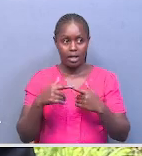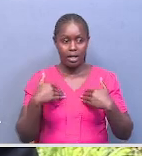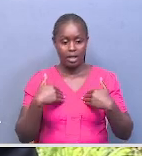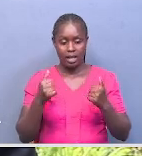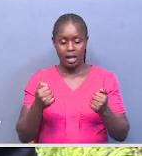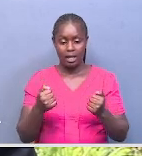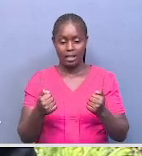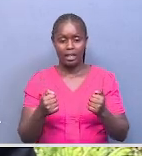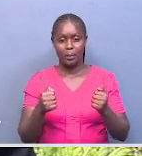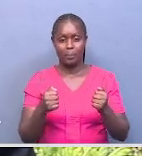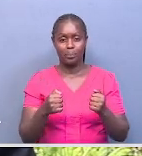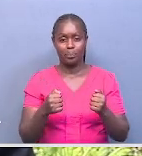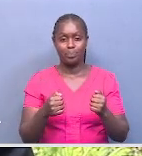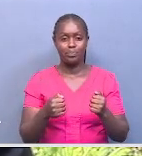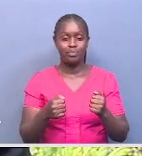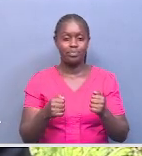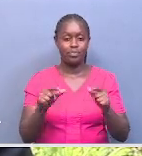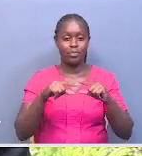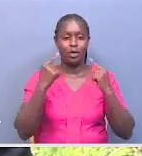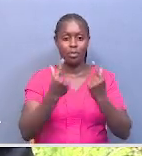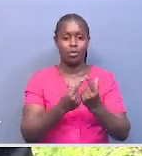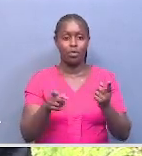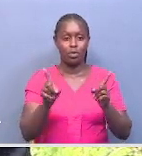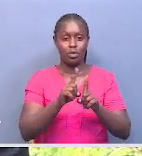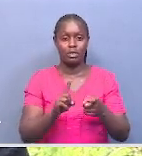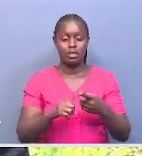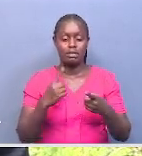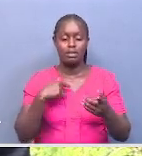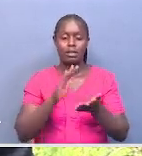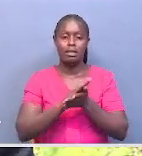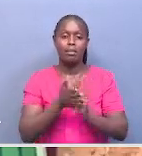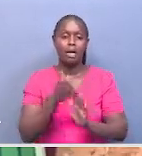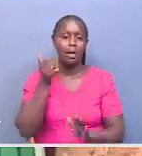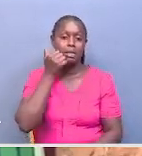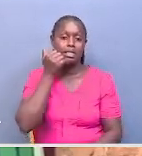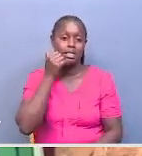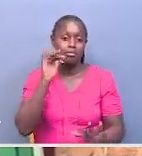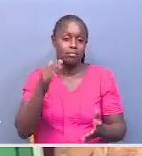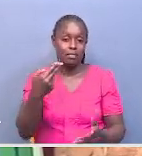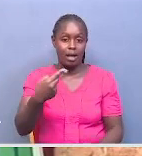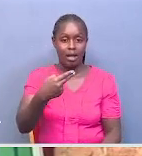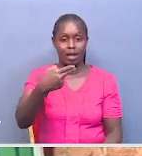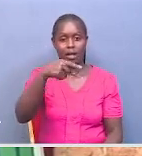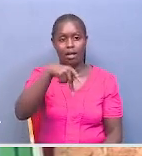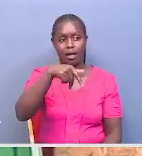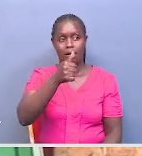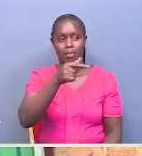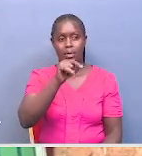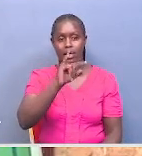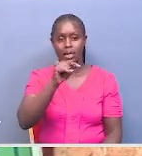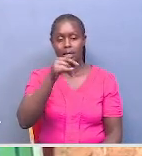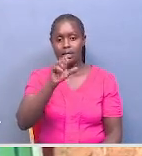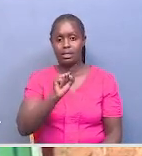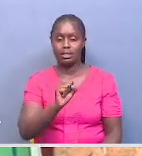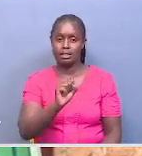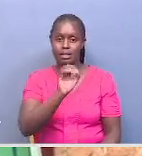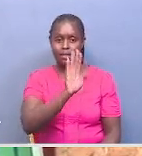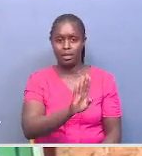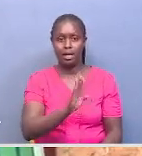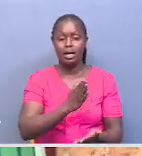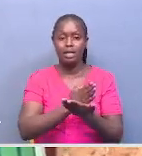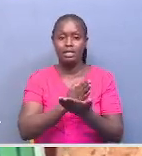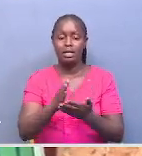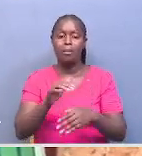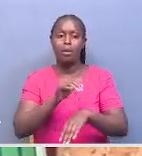fraternity, they actually contracted hepatitis B. Some got skin